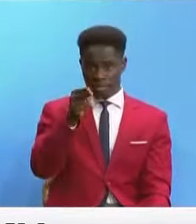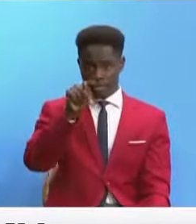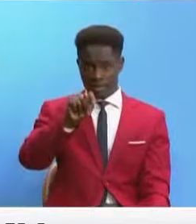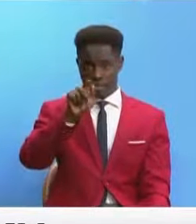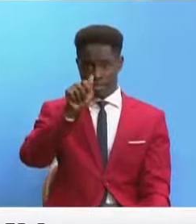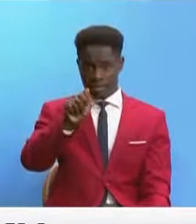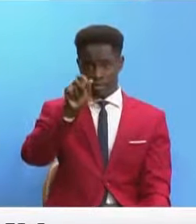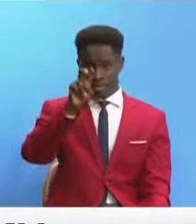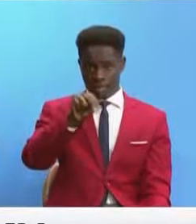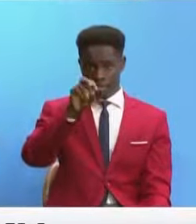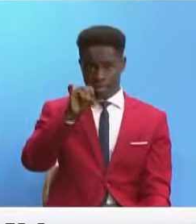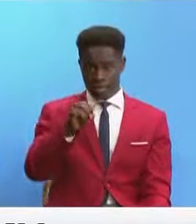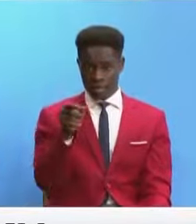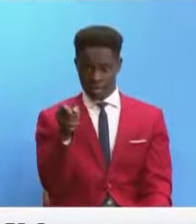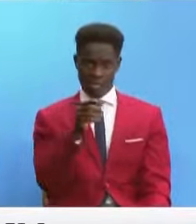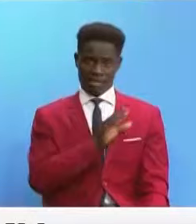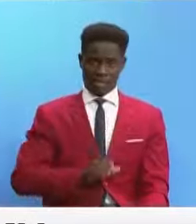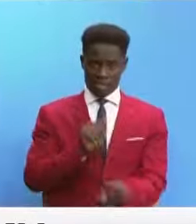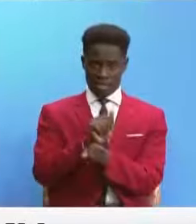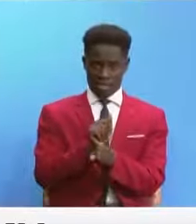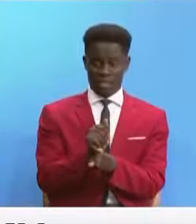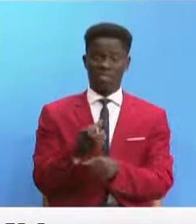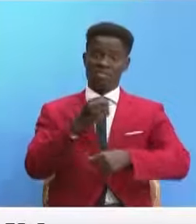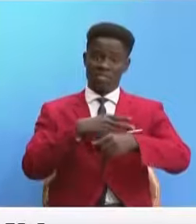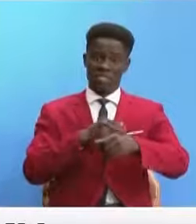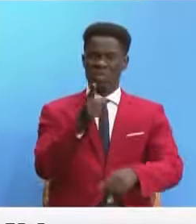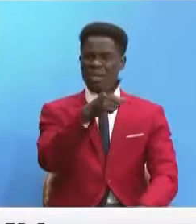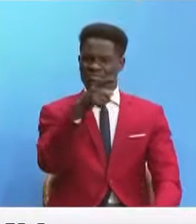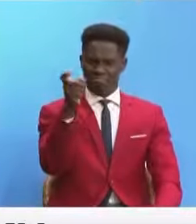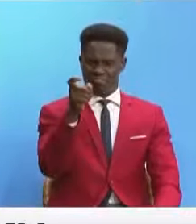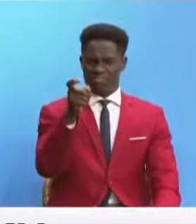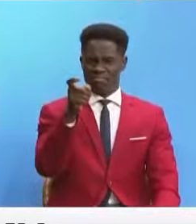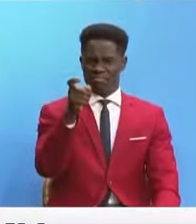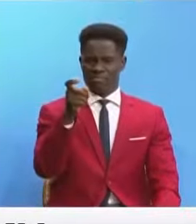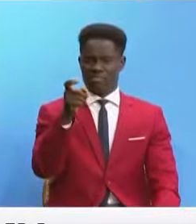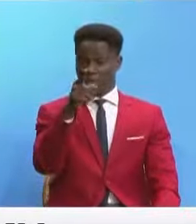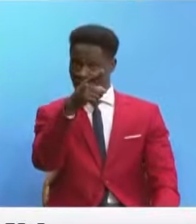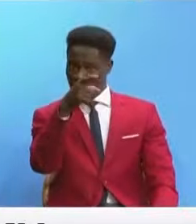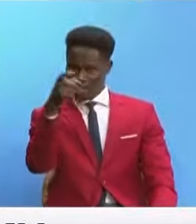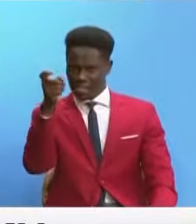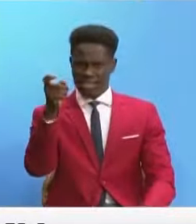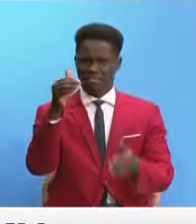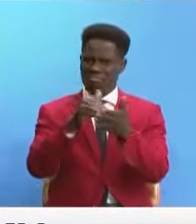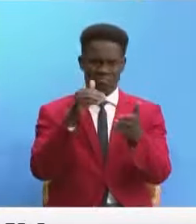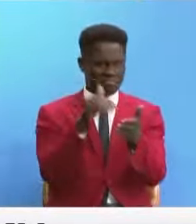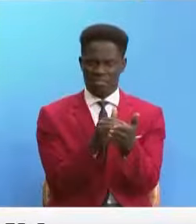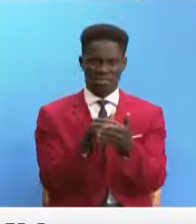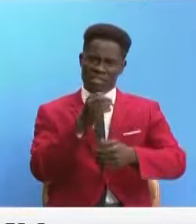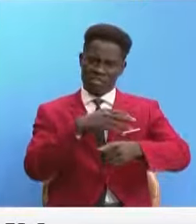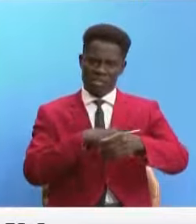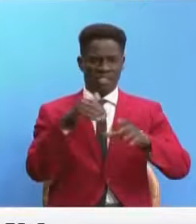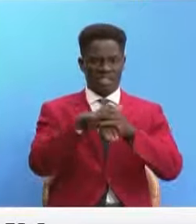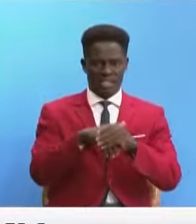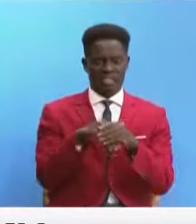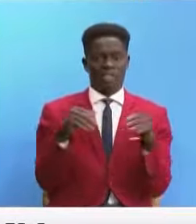to spend $100 million United States dollars in Sunbird Bioenergy Limited in